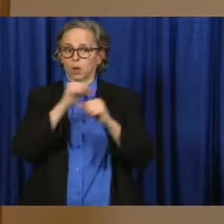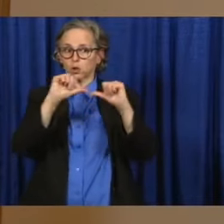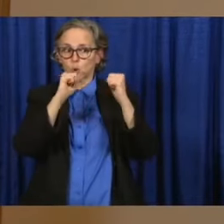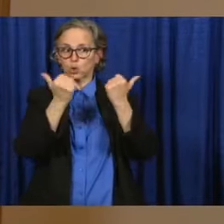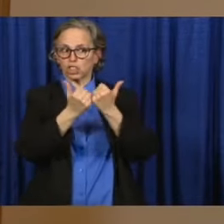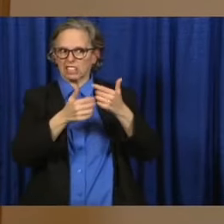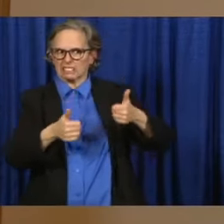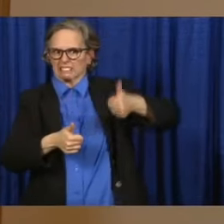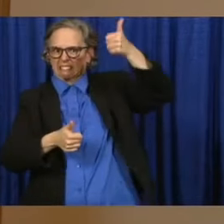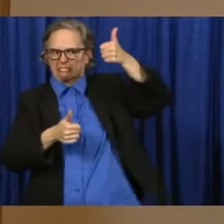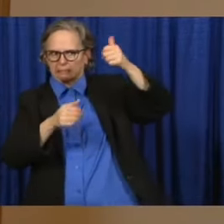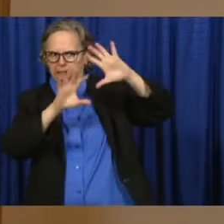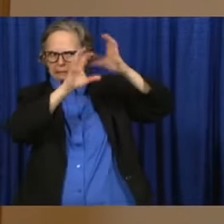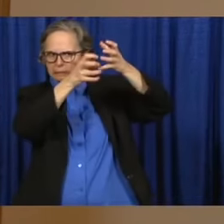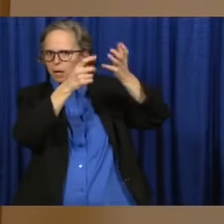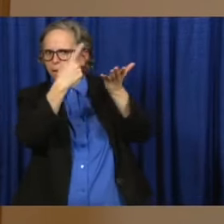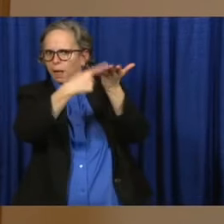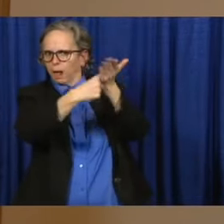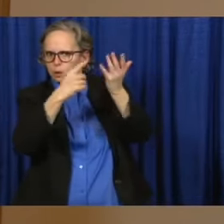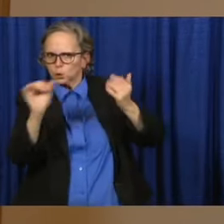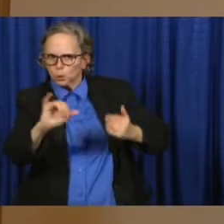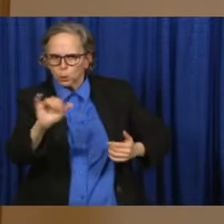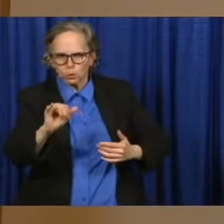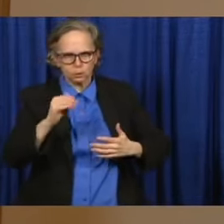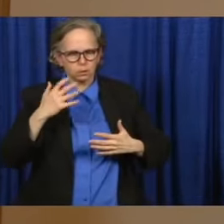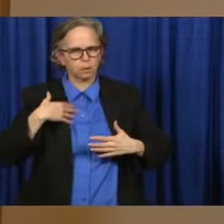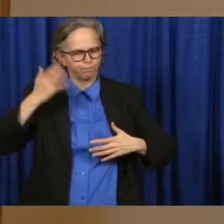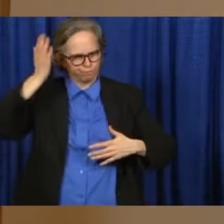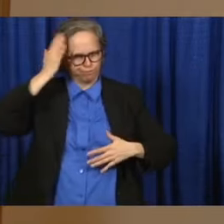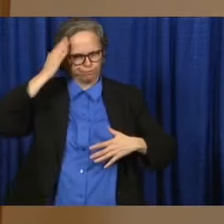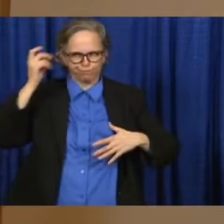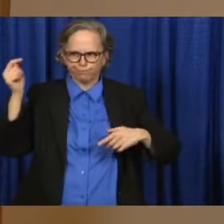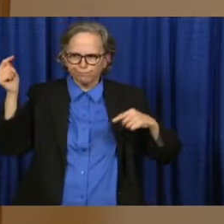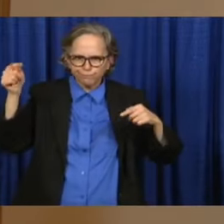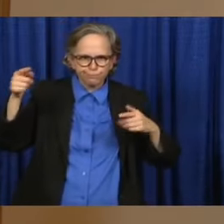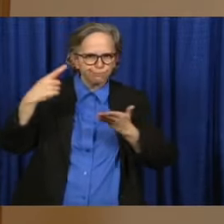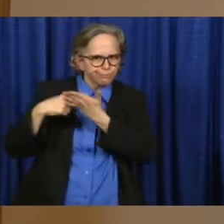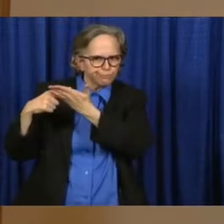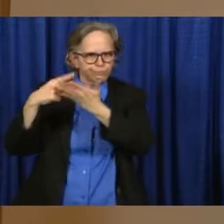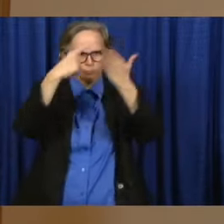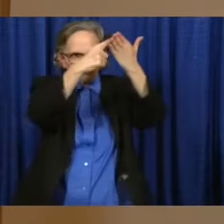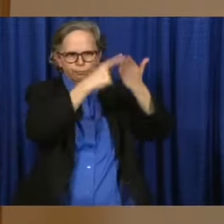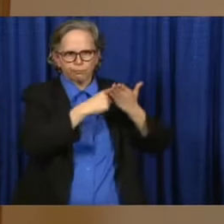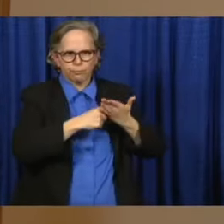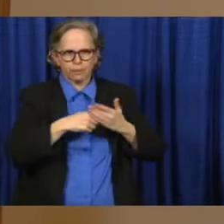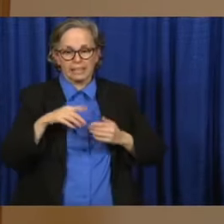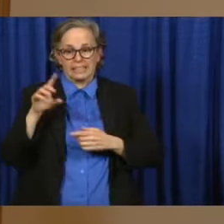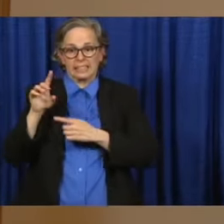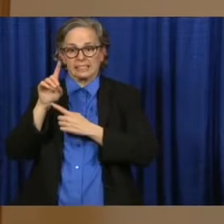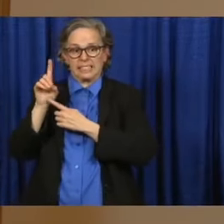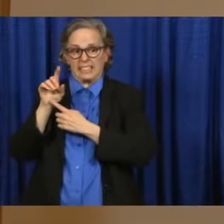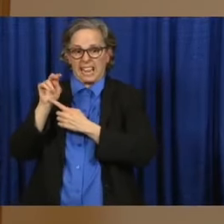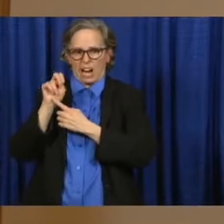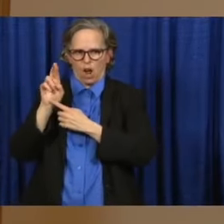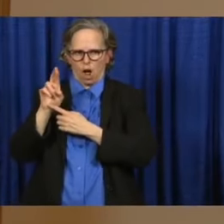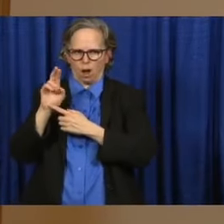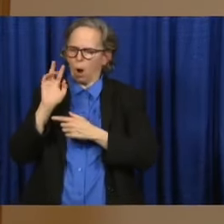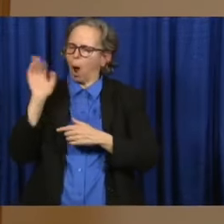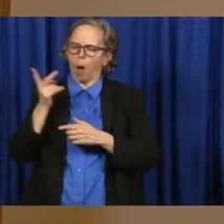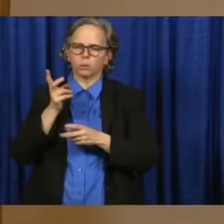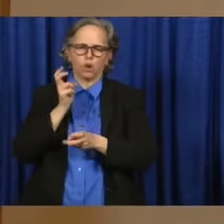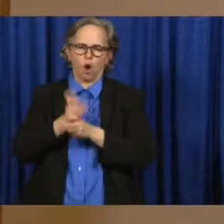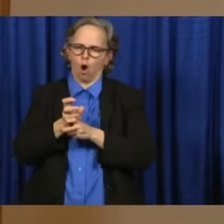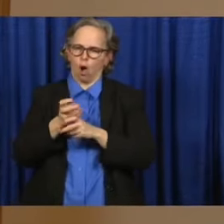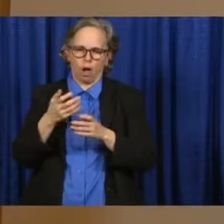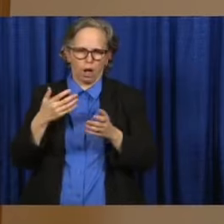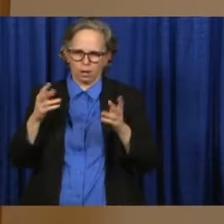want, and there are hard issues around DNR that we all face with our own relatives and our family. These